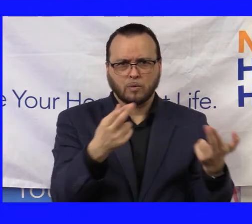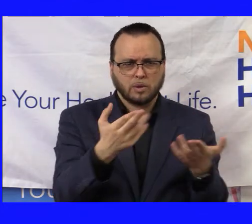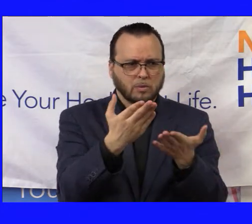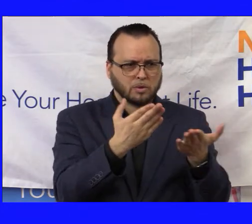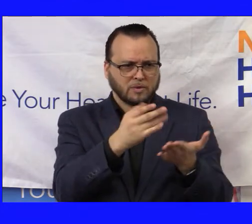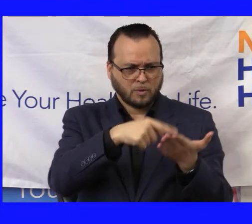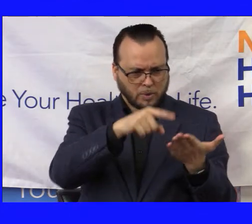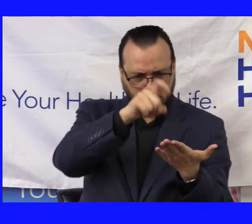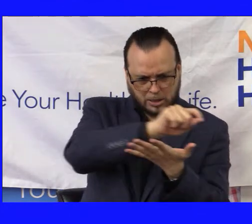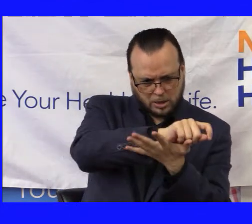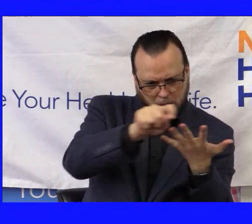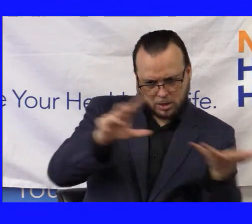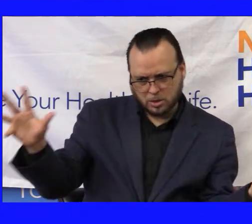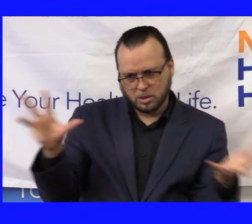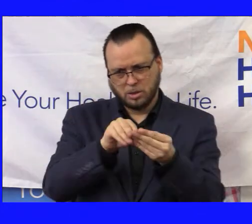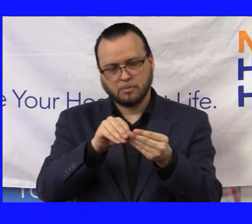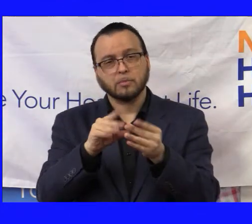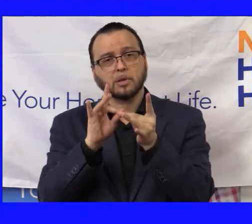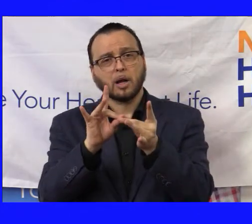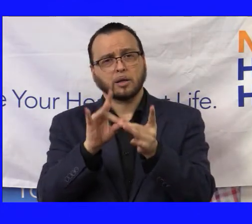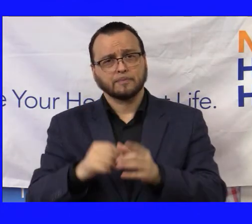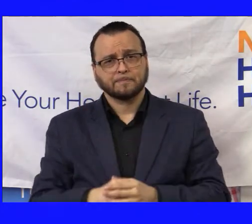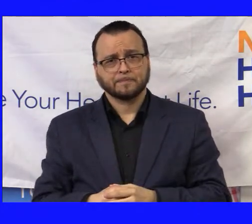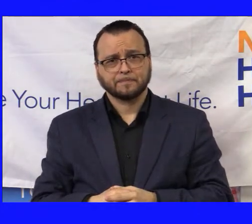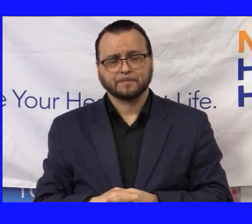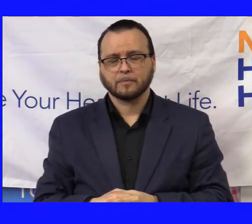that they need. Next slide, please.